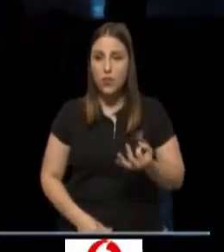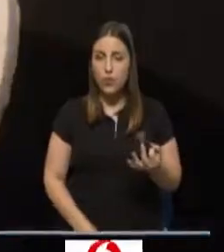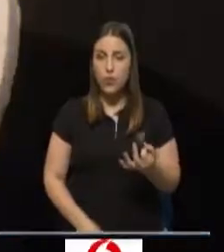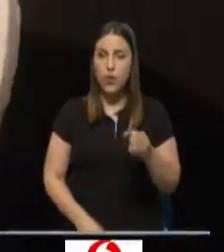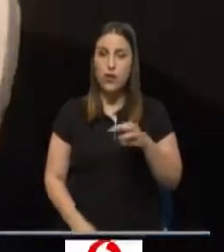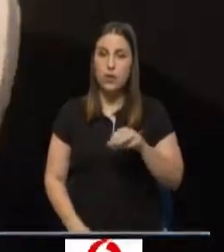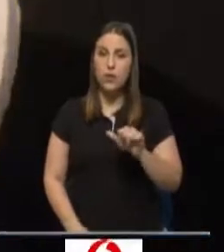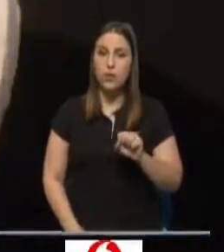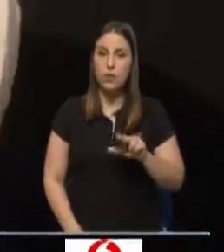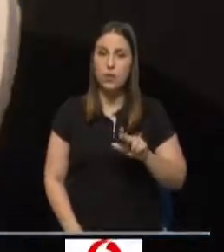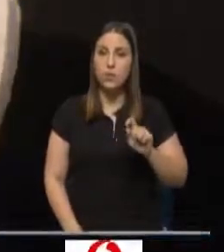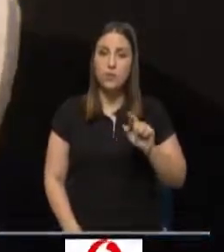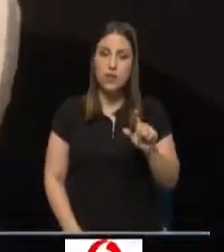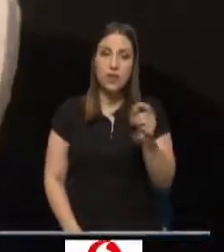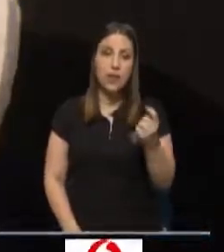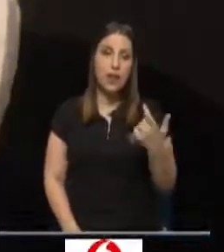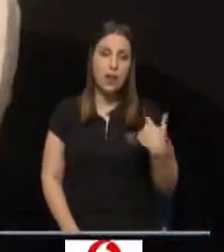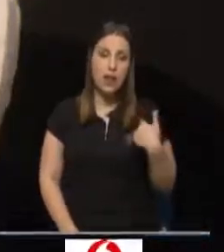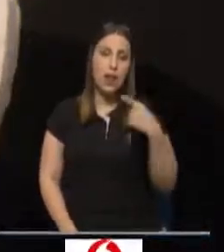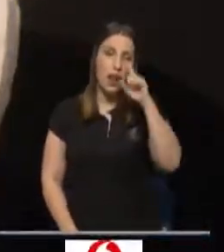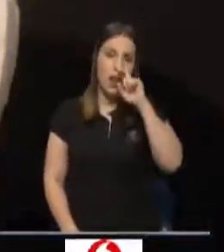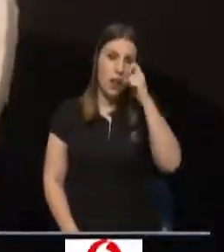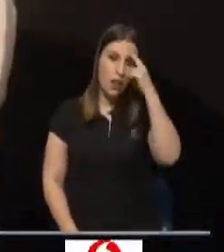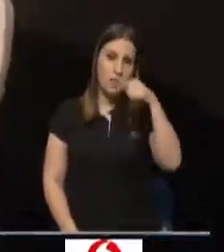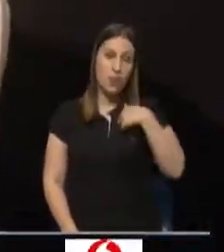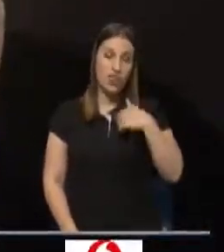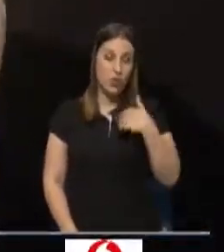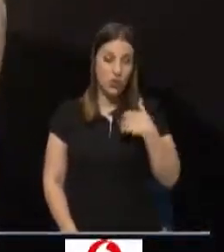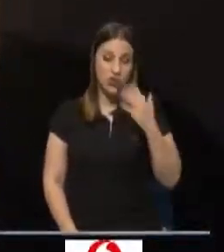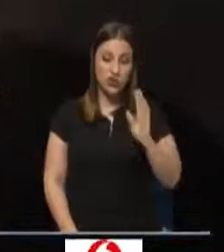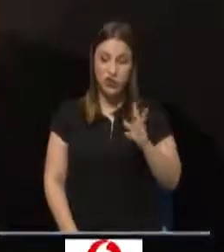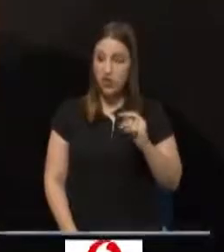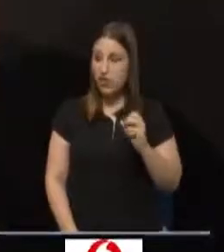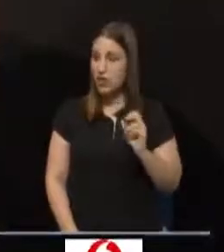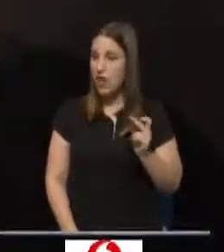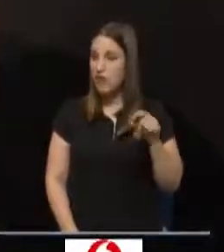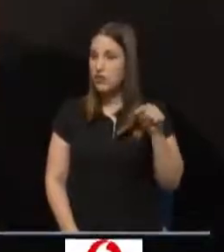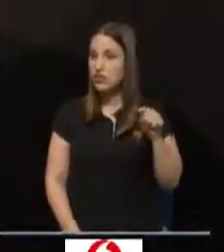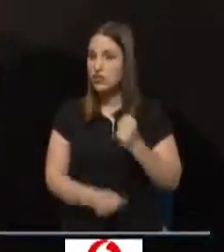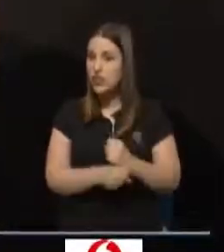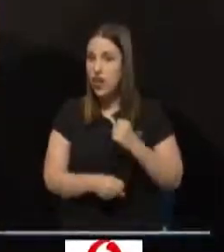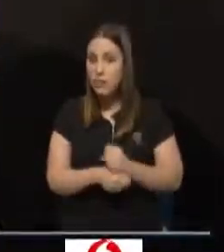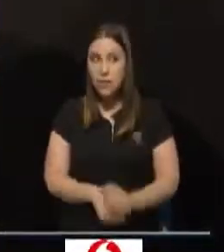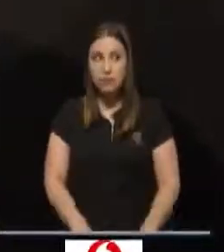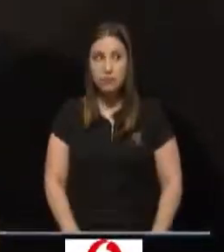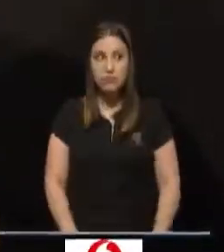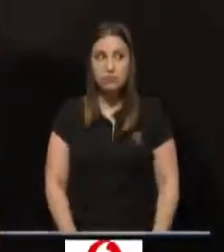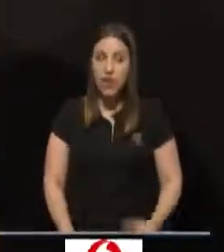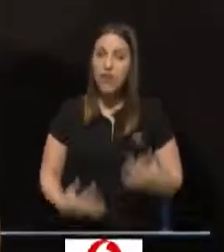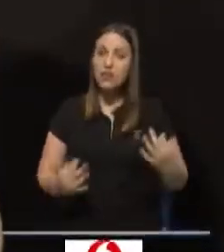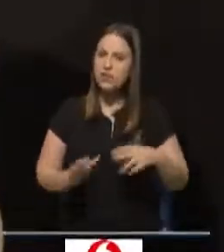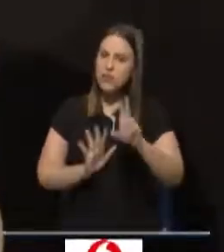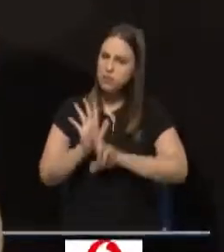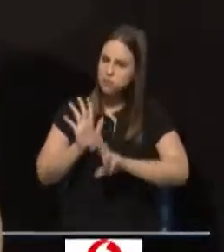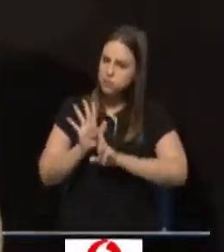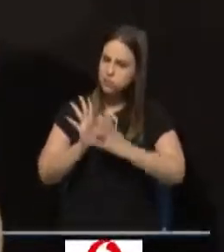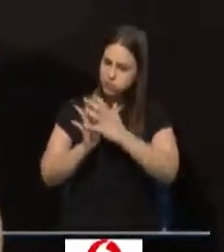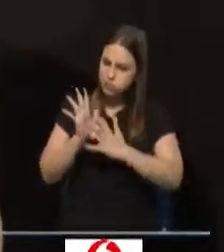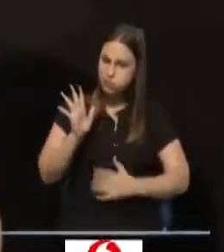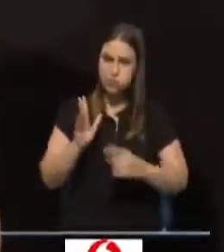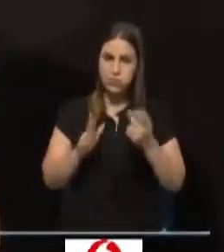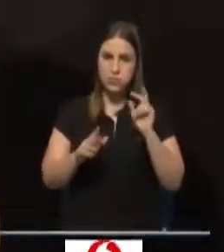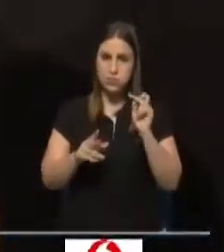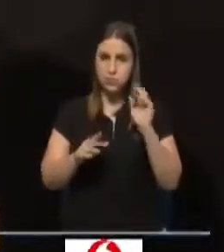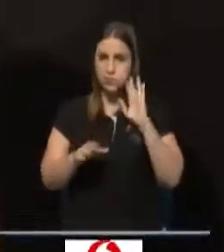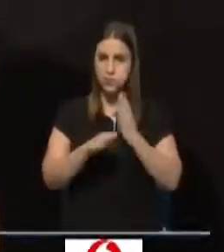And Miguel, a while ago, has 30 years of experience of this. So the regulation we've